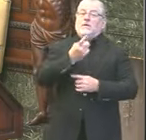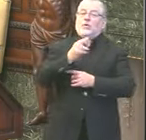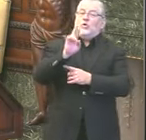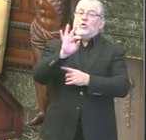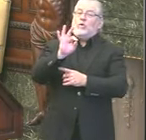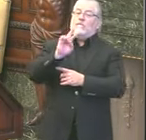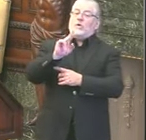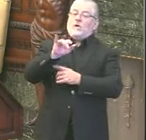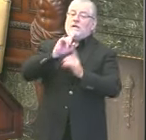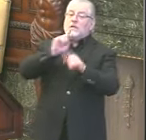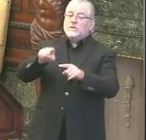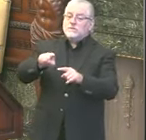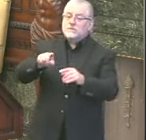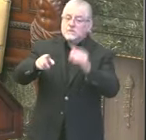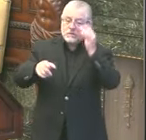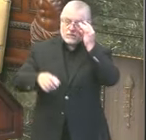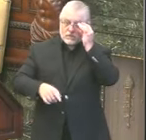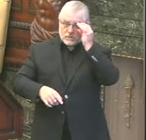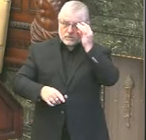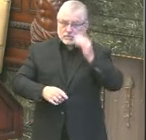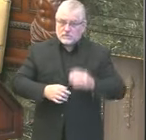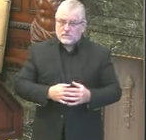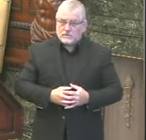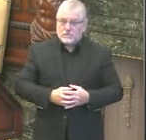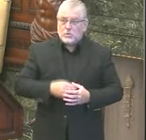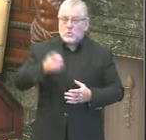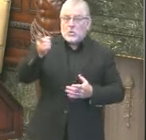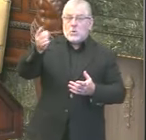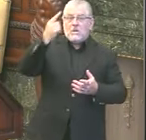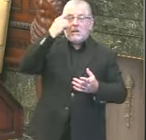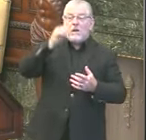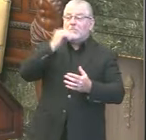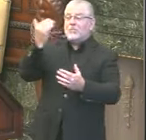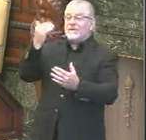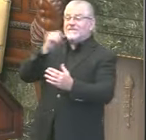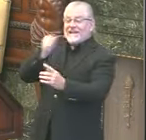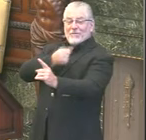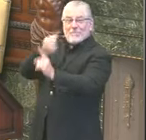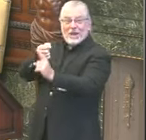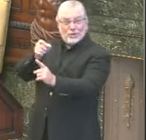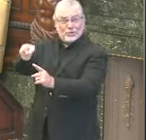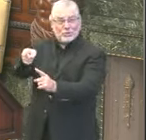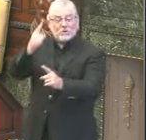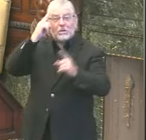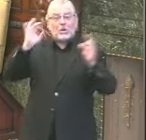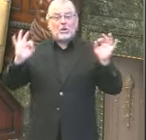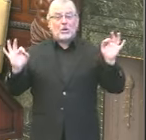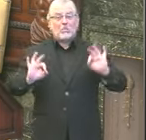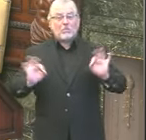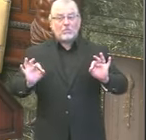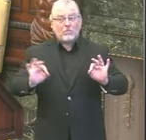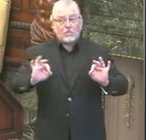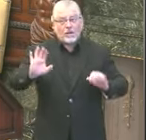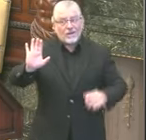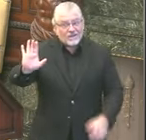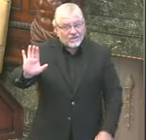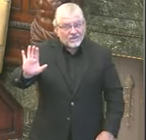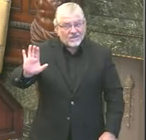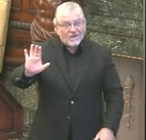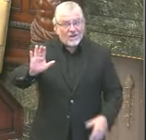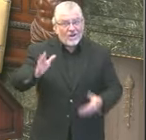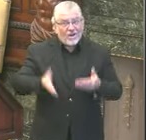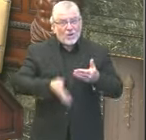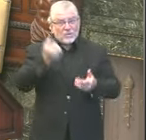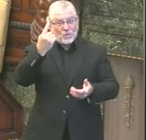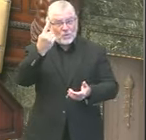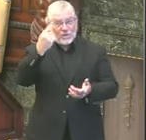like, why should they worry? But let's remember, close to 1,500 people have died with this epidemic. Close to 1,500